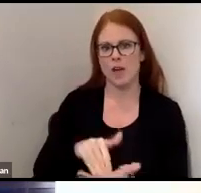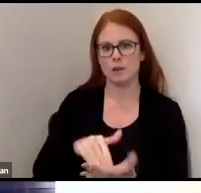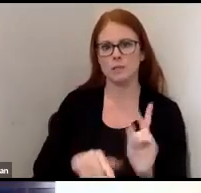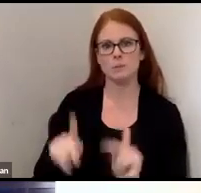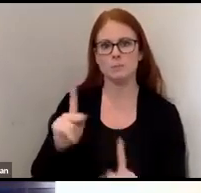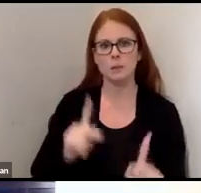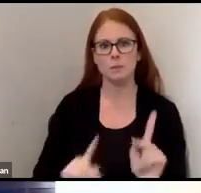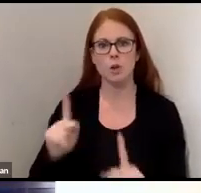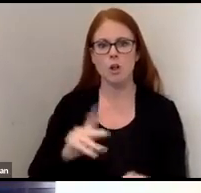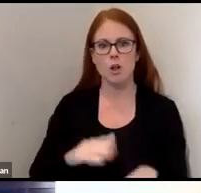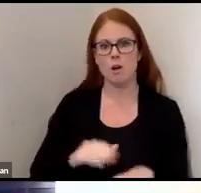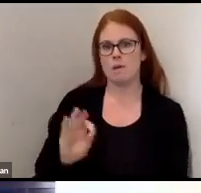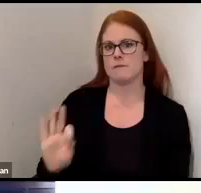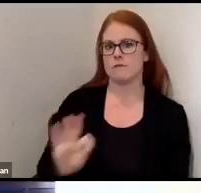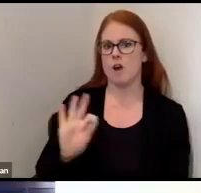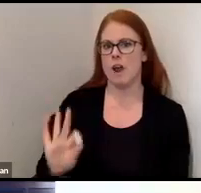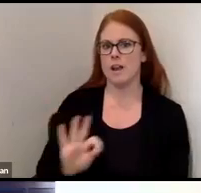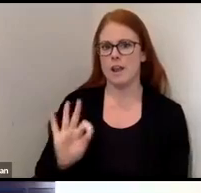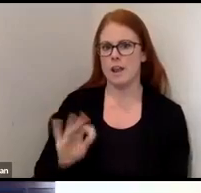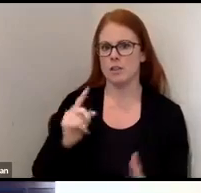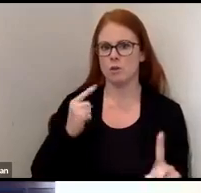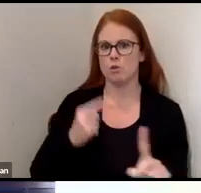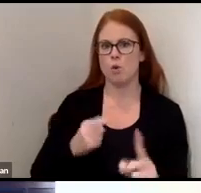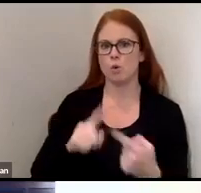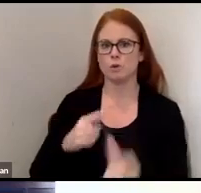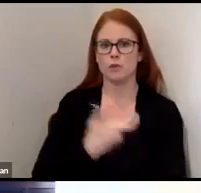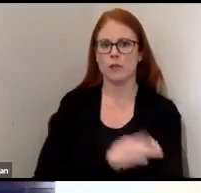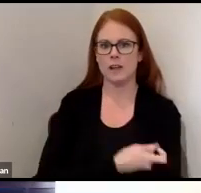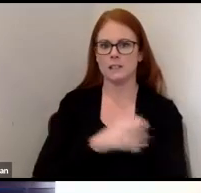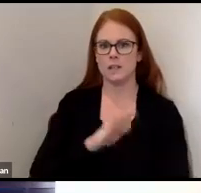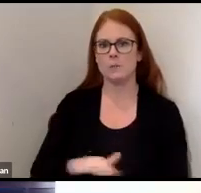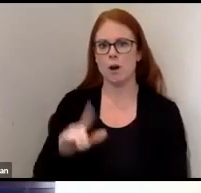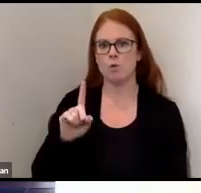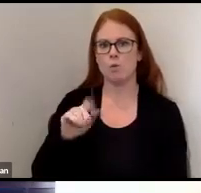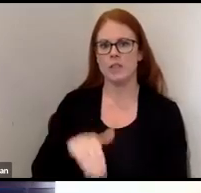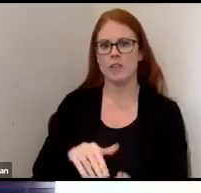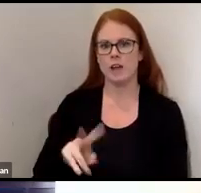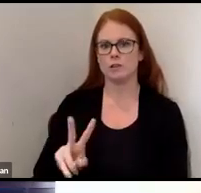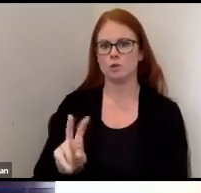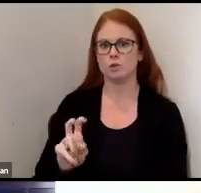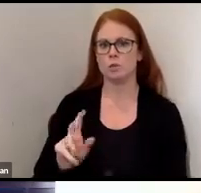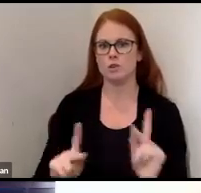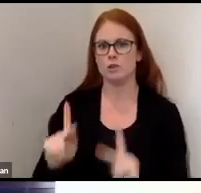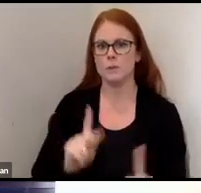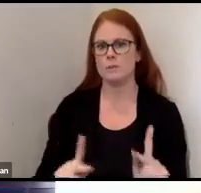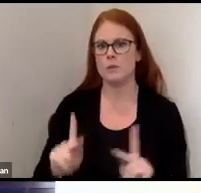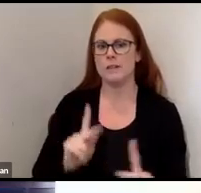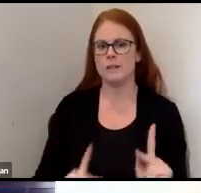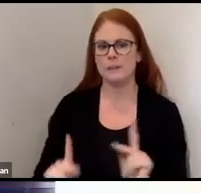on Friday, the goal is to vaccinate about 1,200 people. So again,